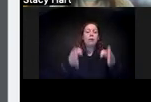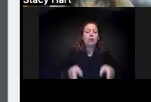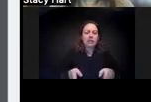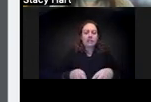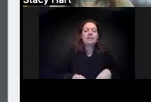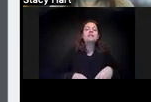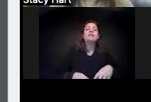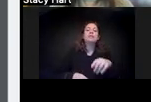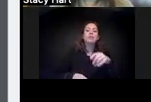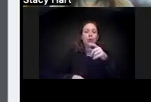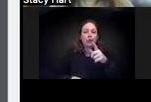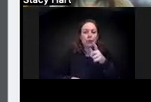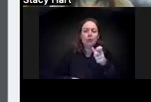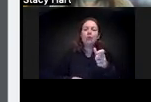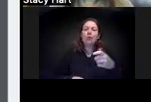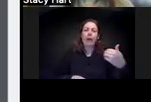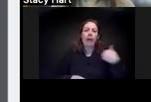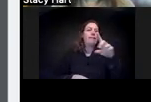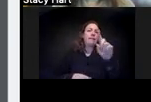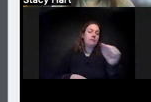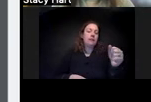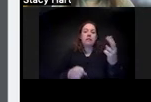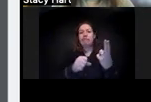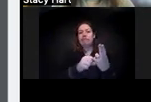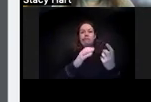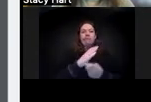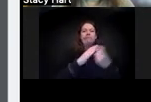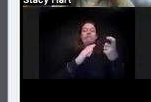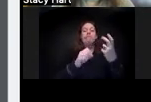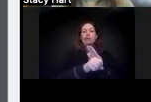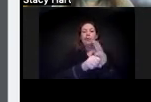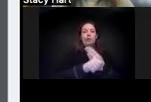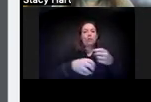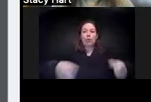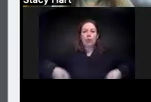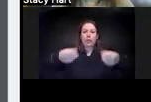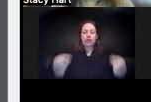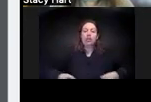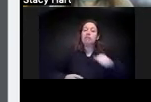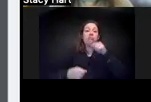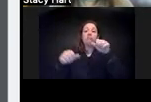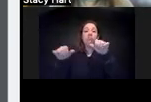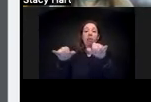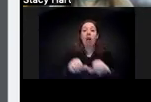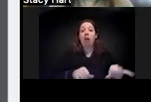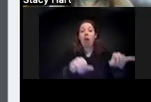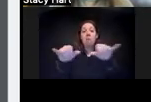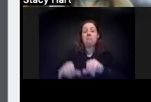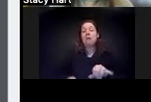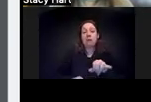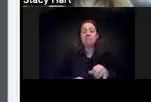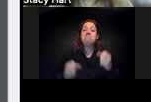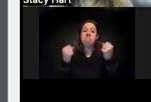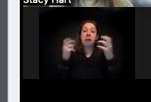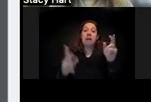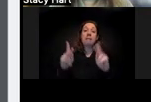that's just not the case. Most people with disabilities have non-apparent